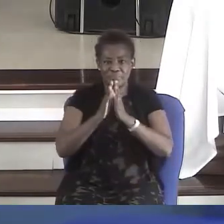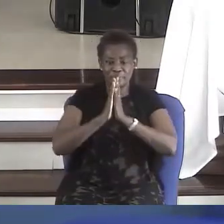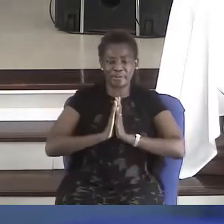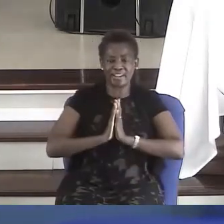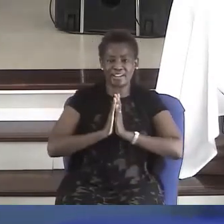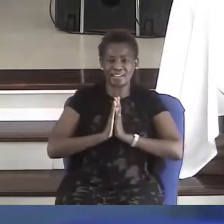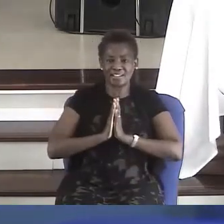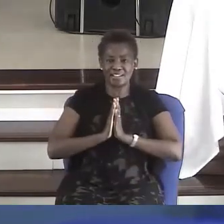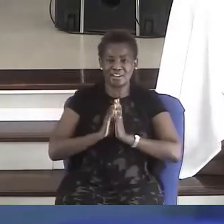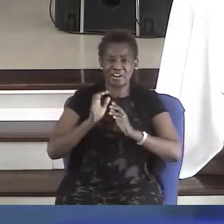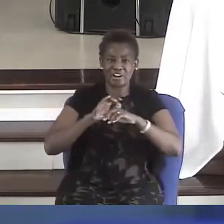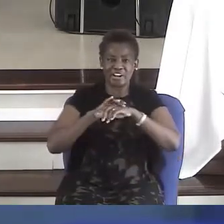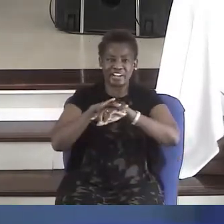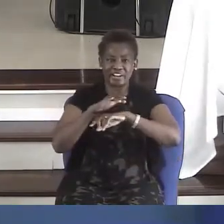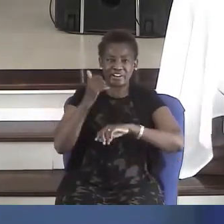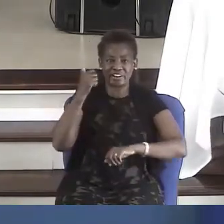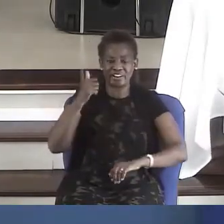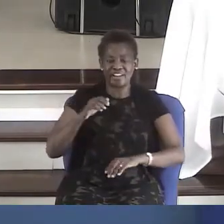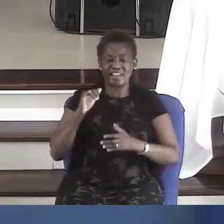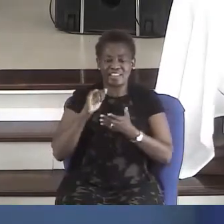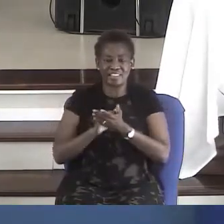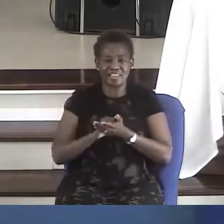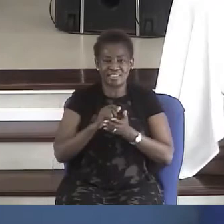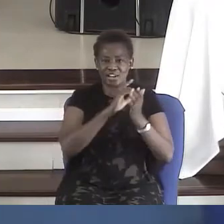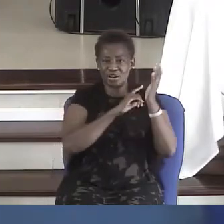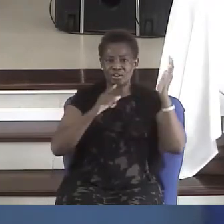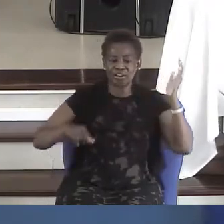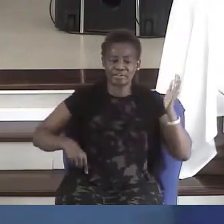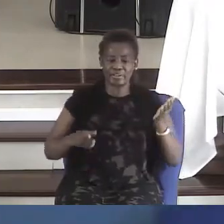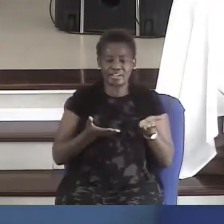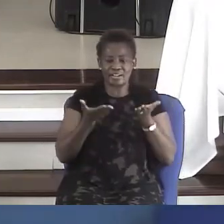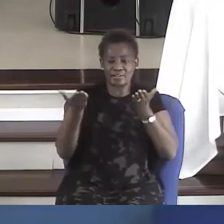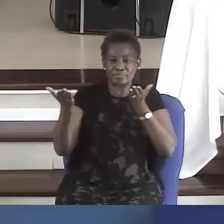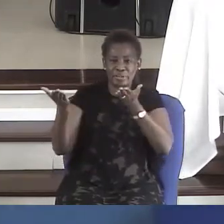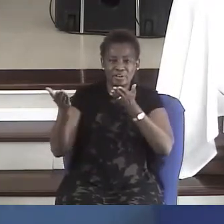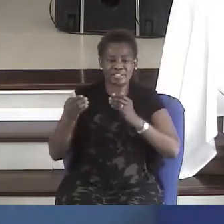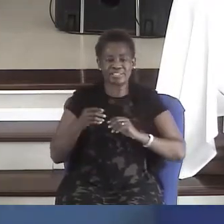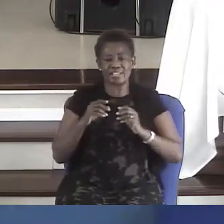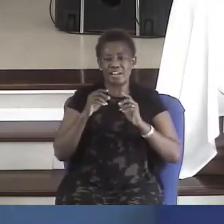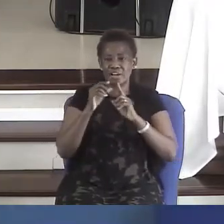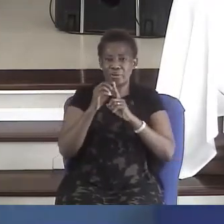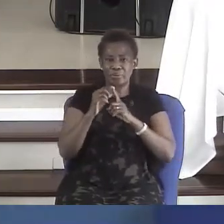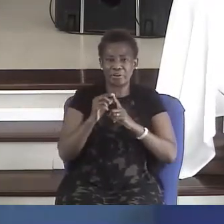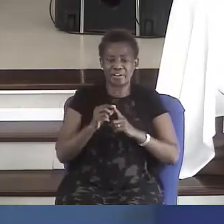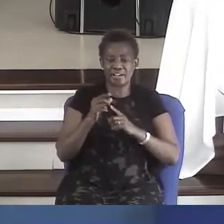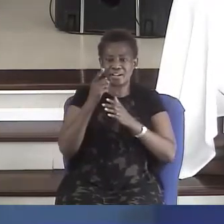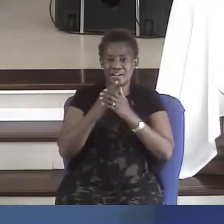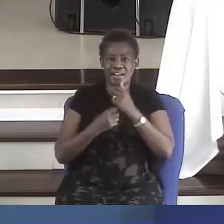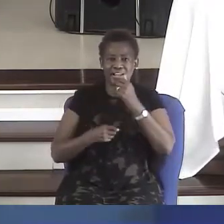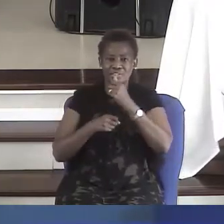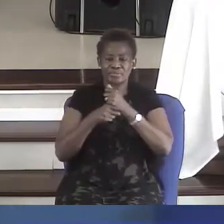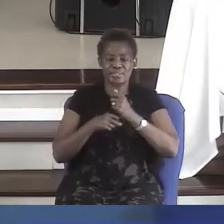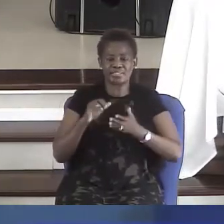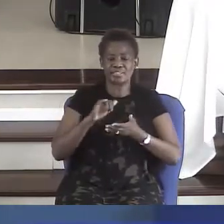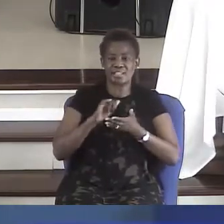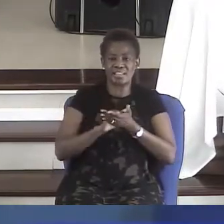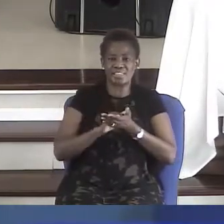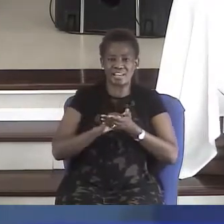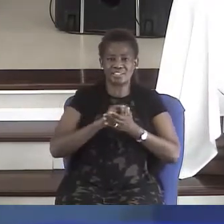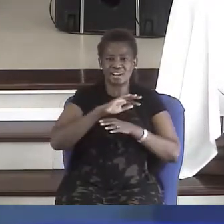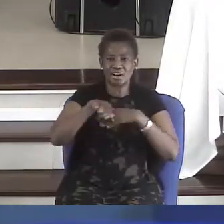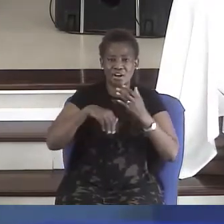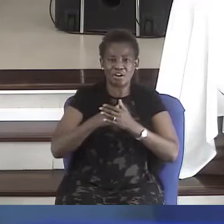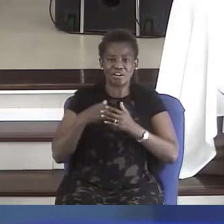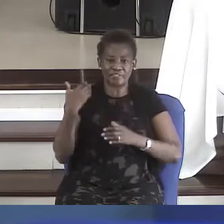a word to us, and indeed, he did. And I do trust that all of us who listened, unfortunately, were not live